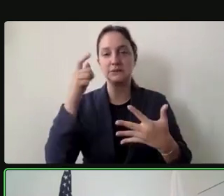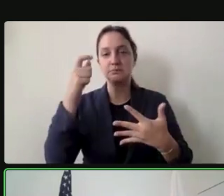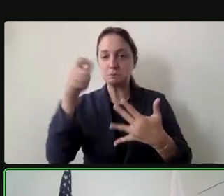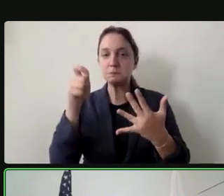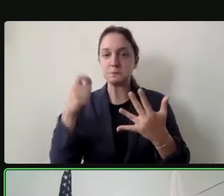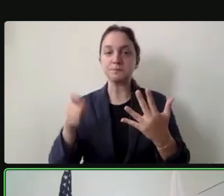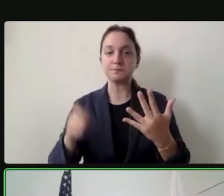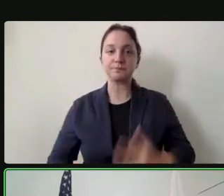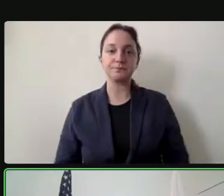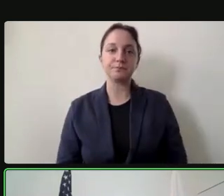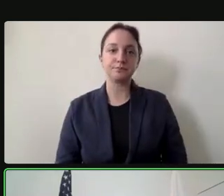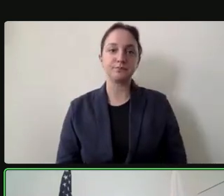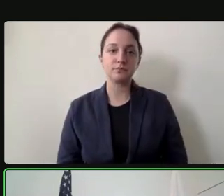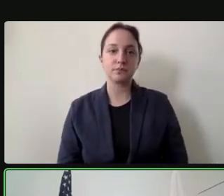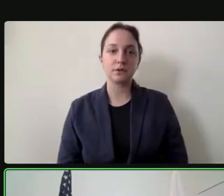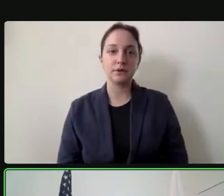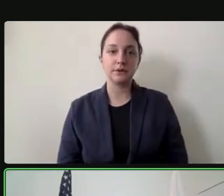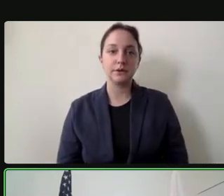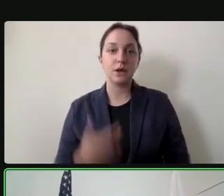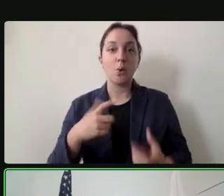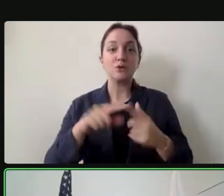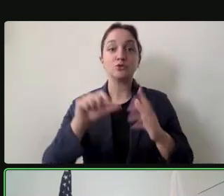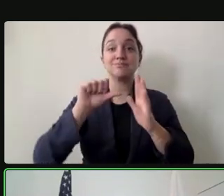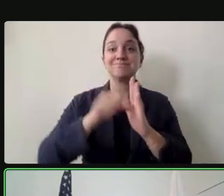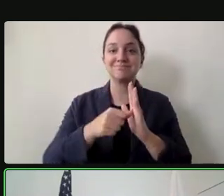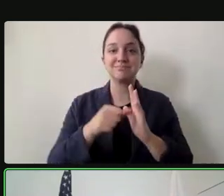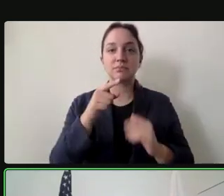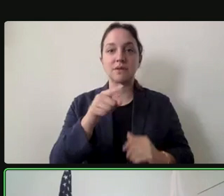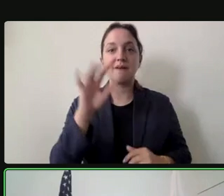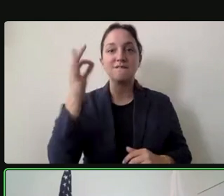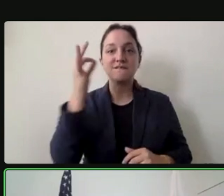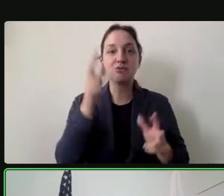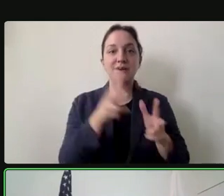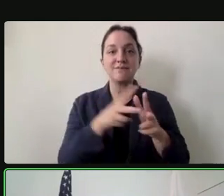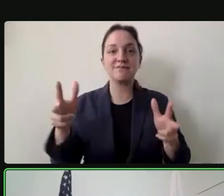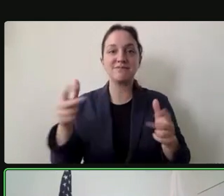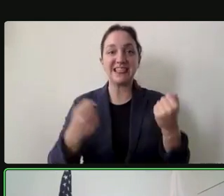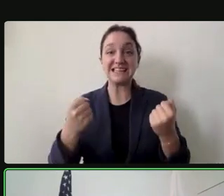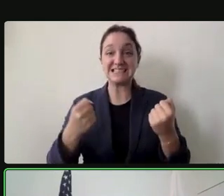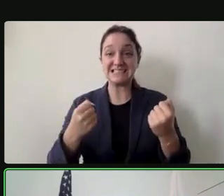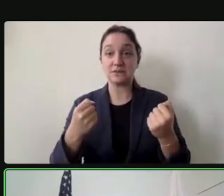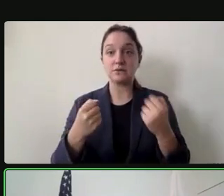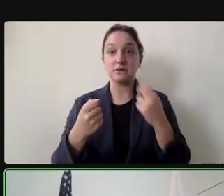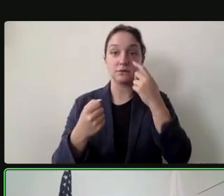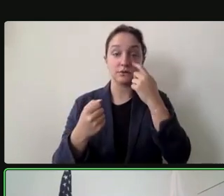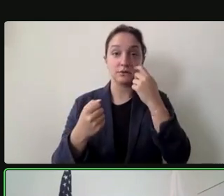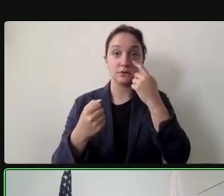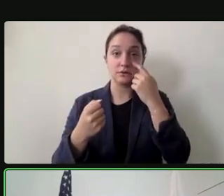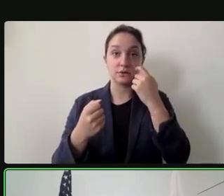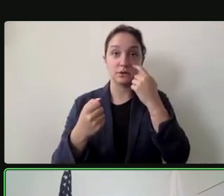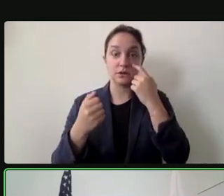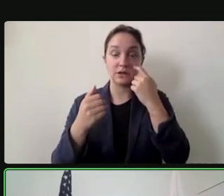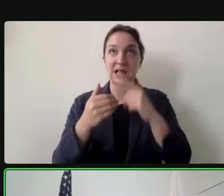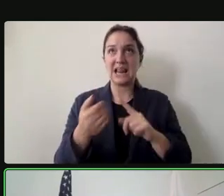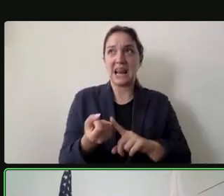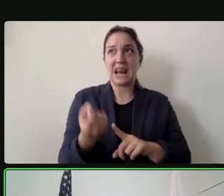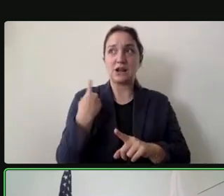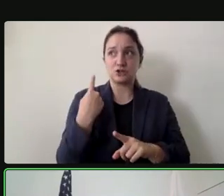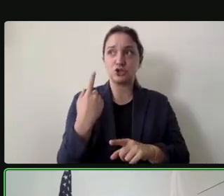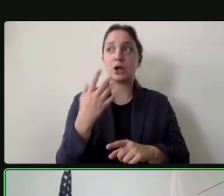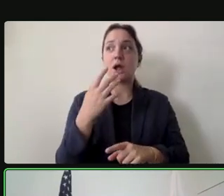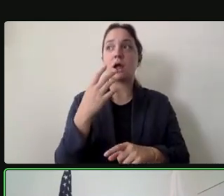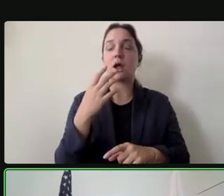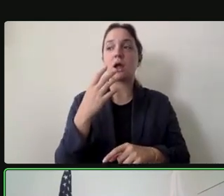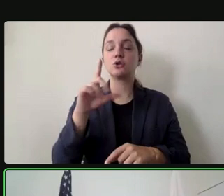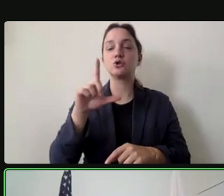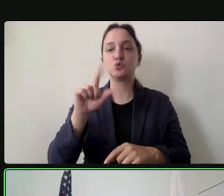In particular, I'd raise up the federal fleet activity in that last year in 2021, the